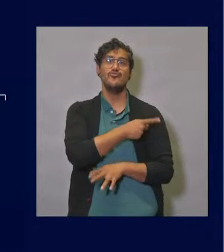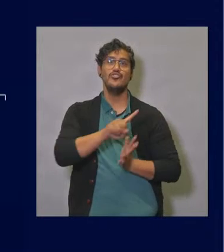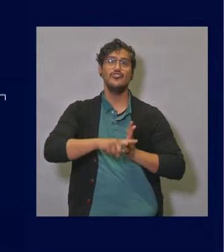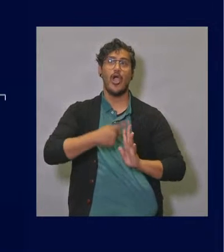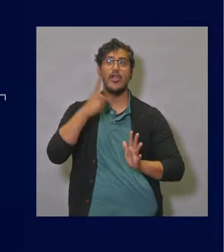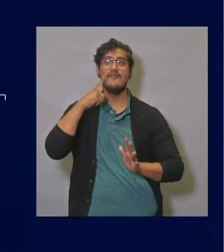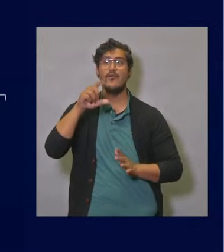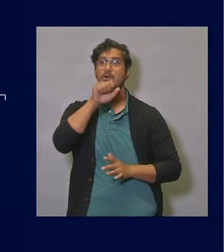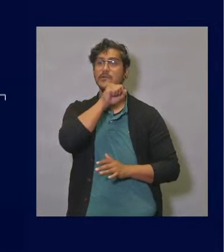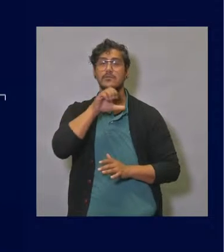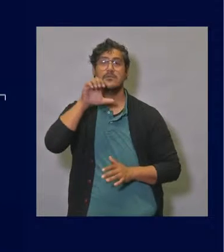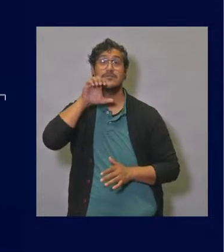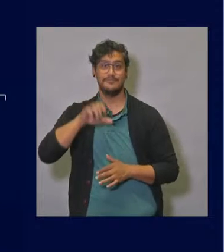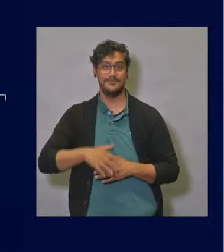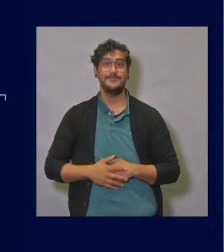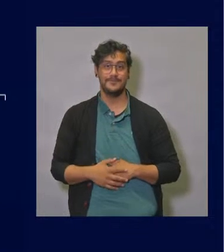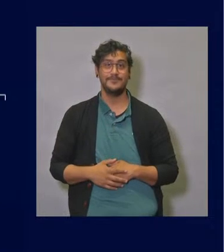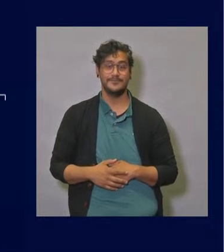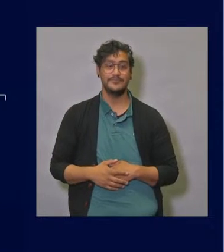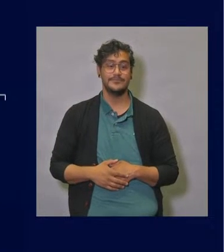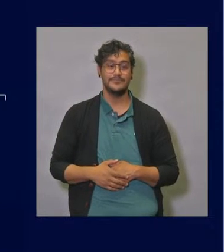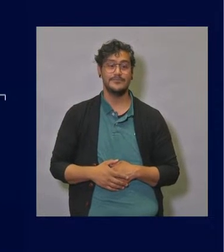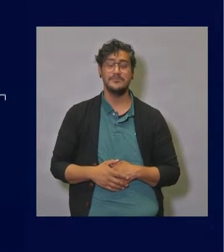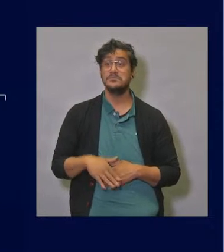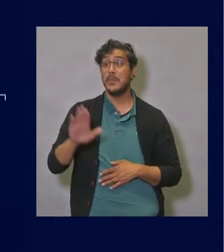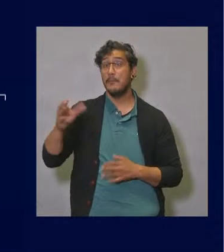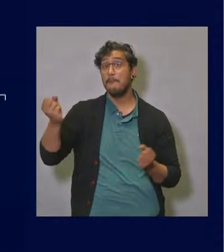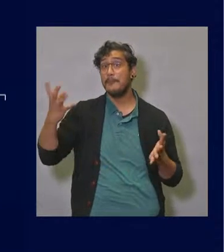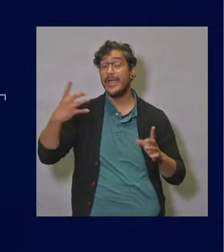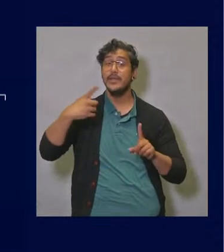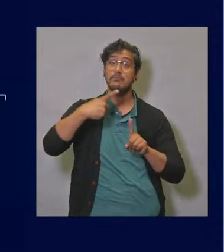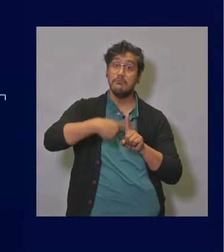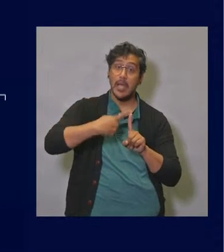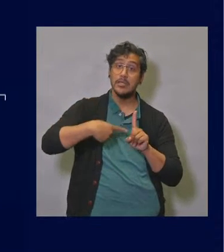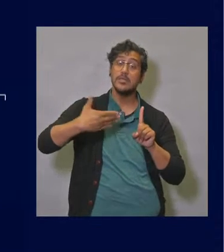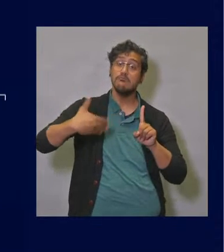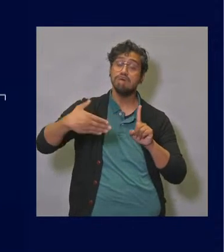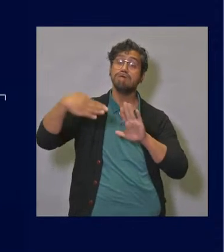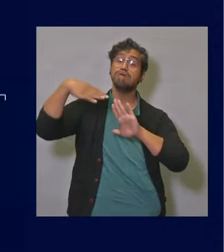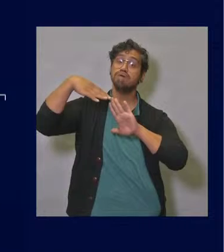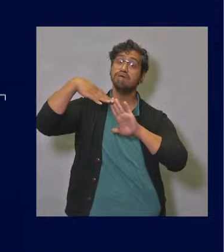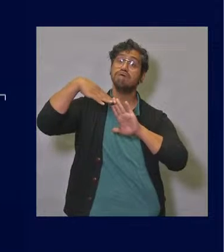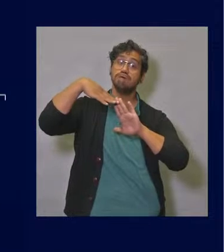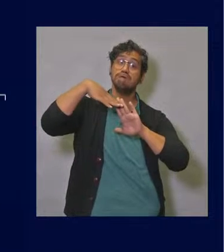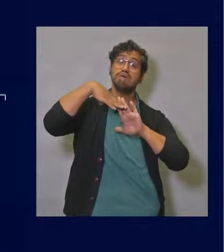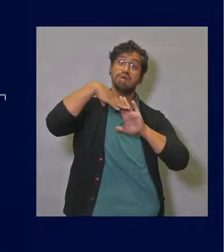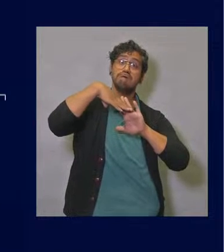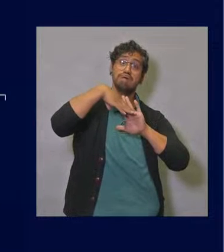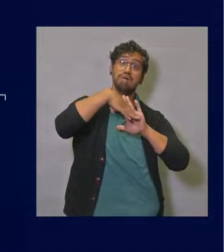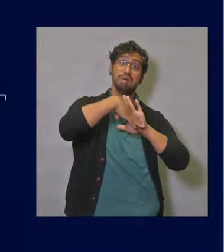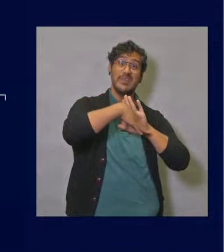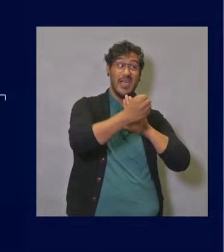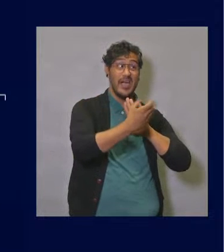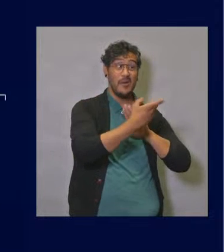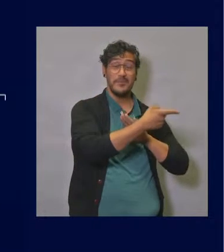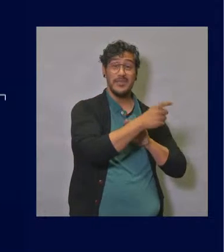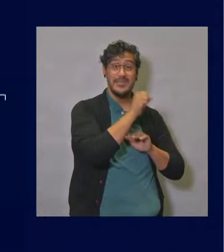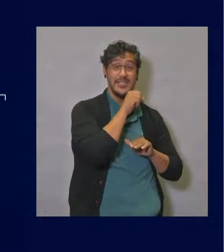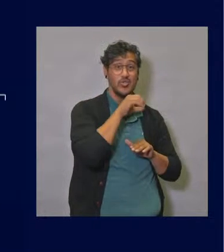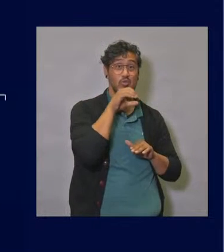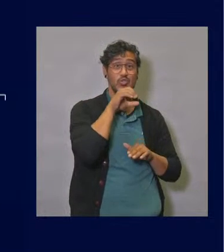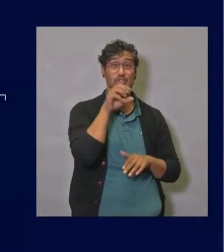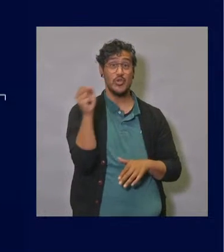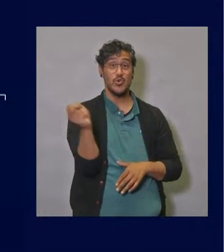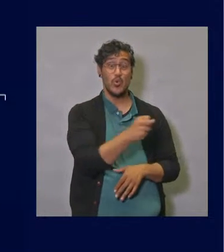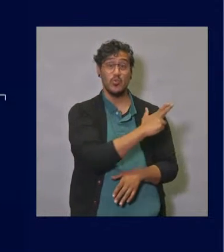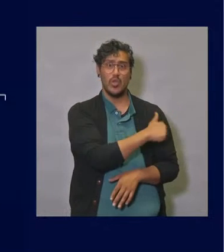seniors increased in earnest. After months of declining very slowly, the percent of infected seniors being hospitalized